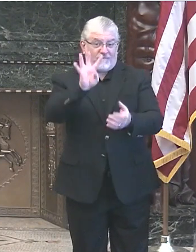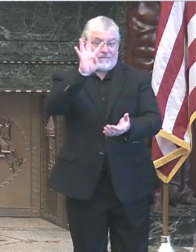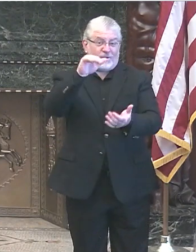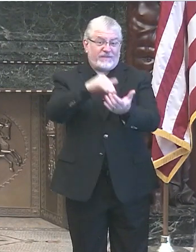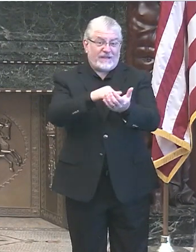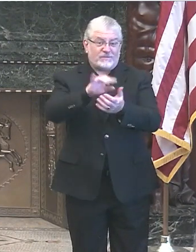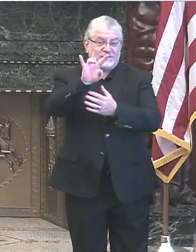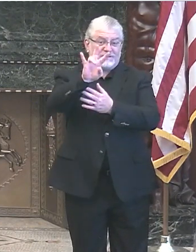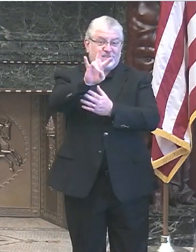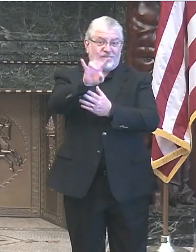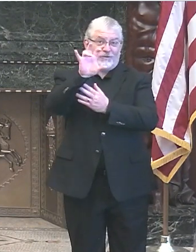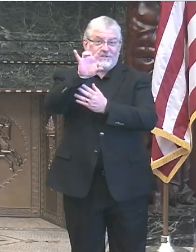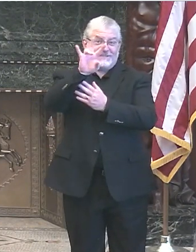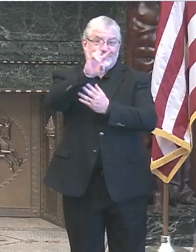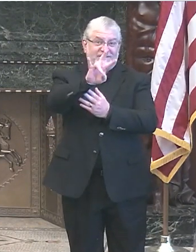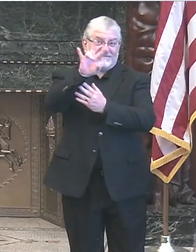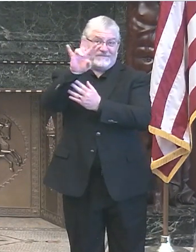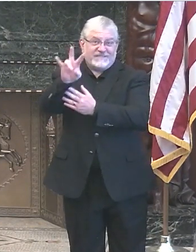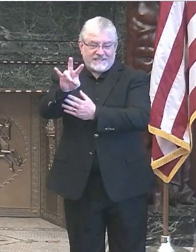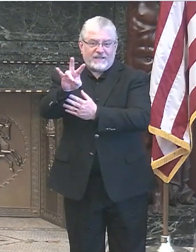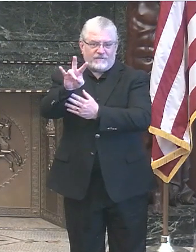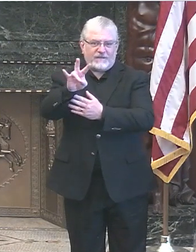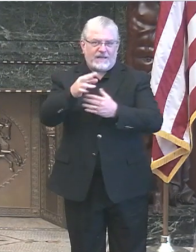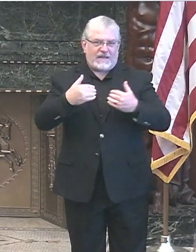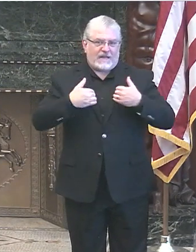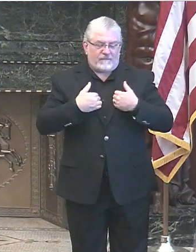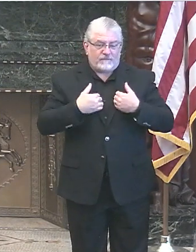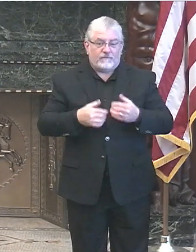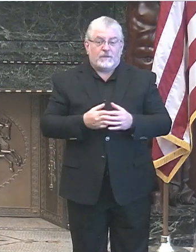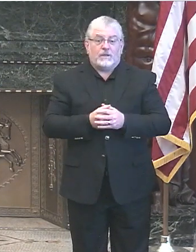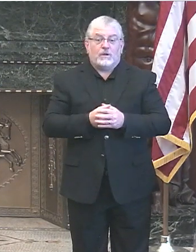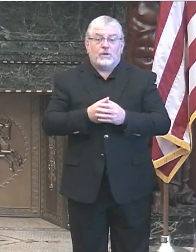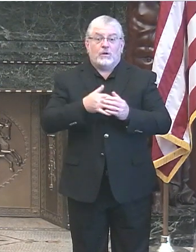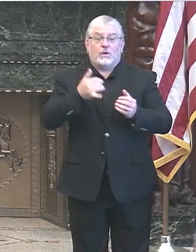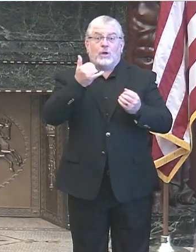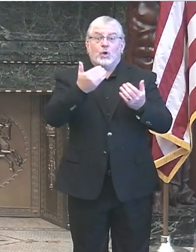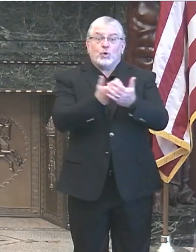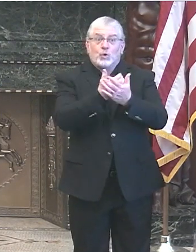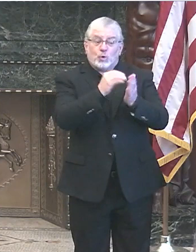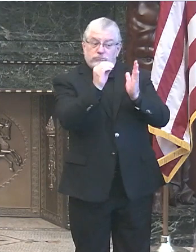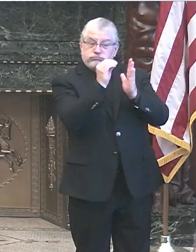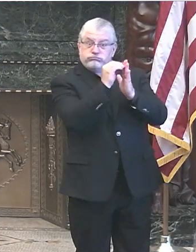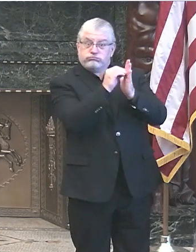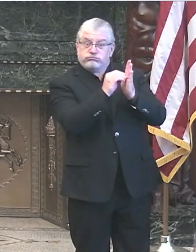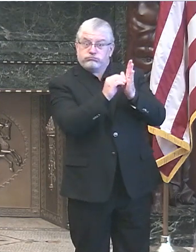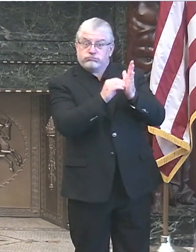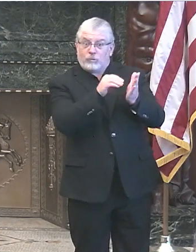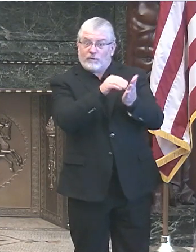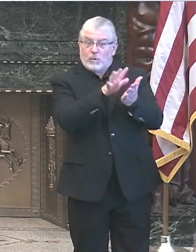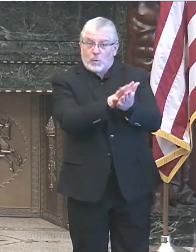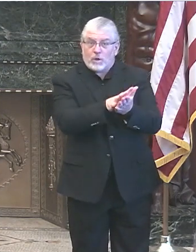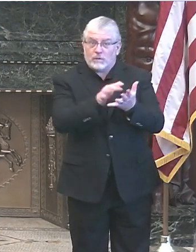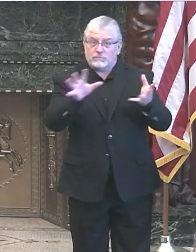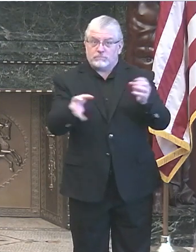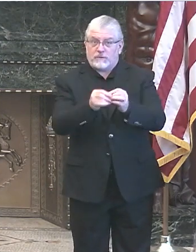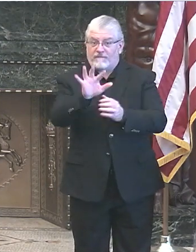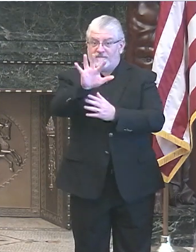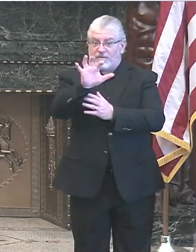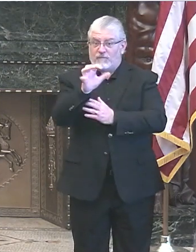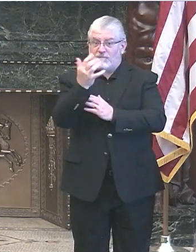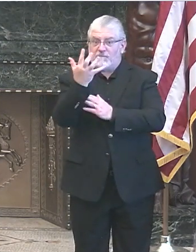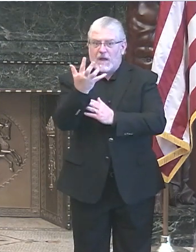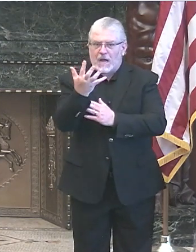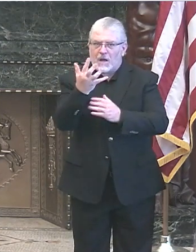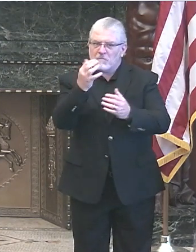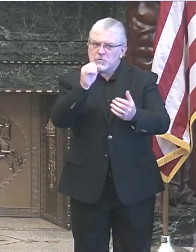4,777. Now, the number of new cases we've been reporting in the past few days has been in the mid 500s. So the fact that we're at 505 today